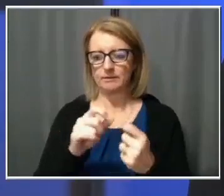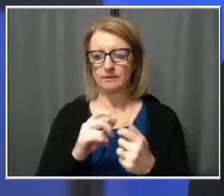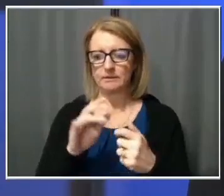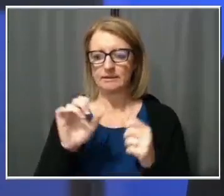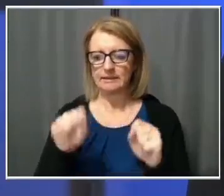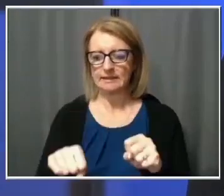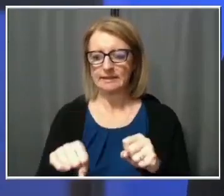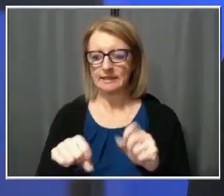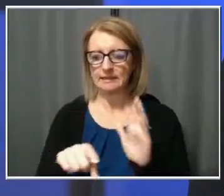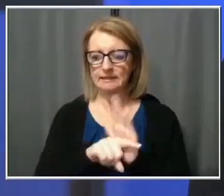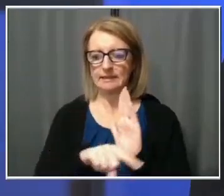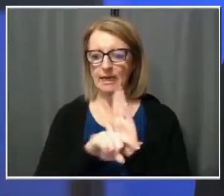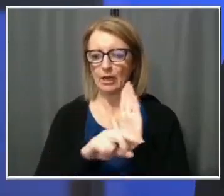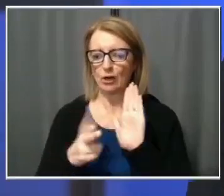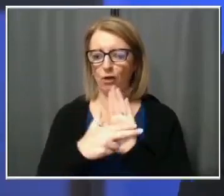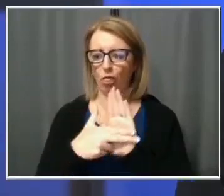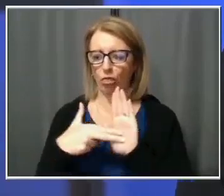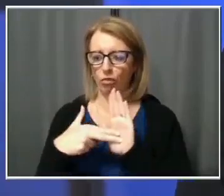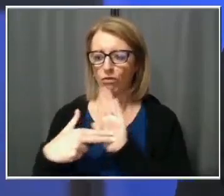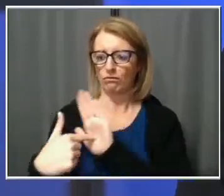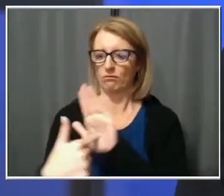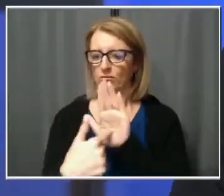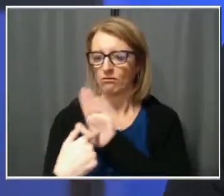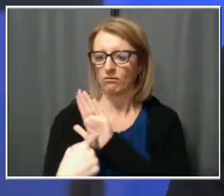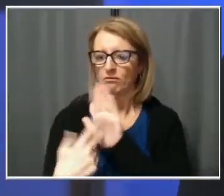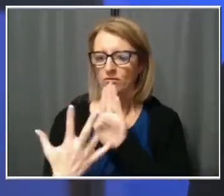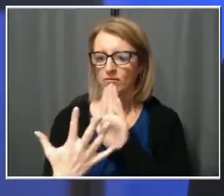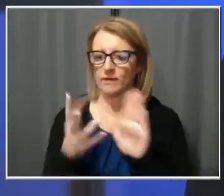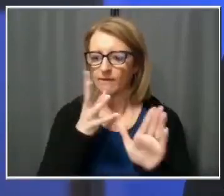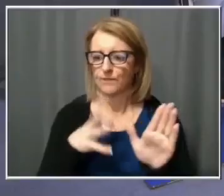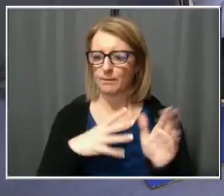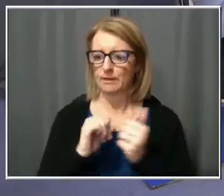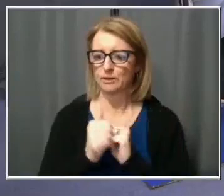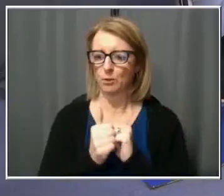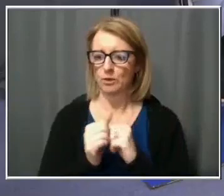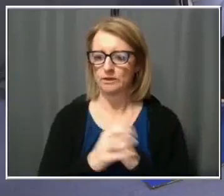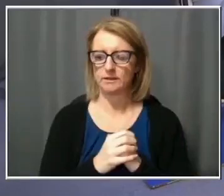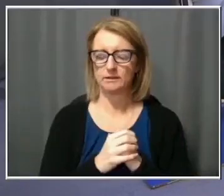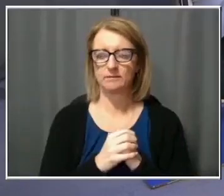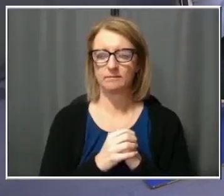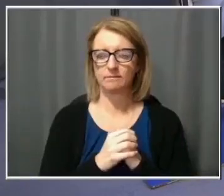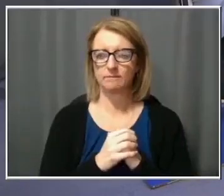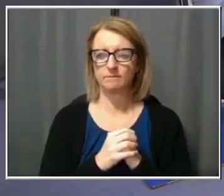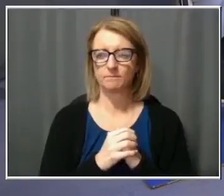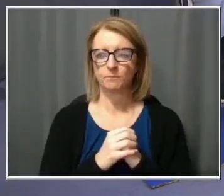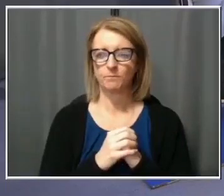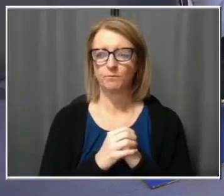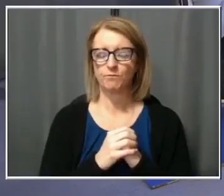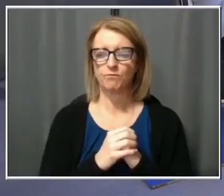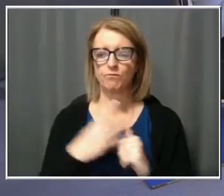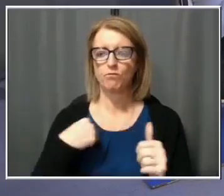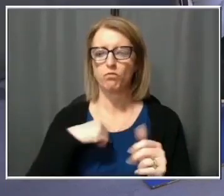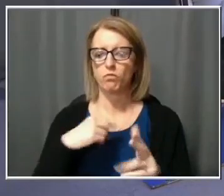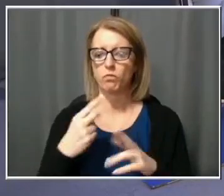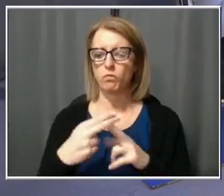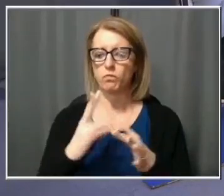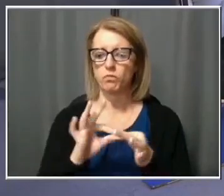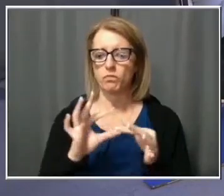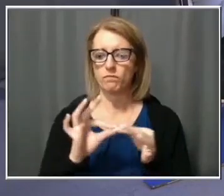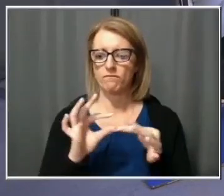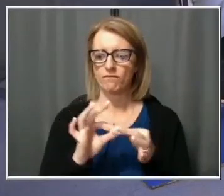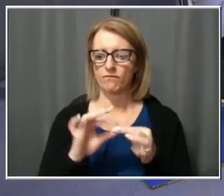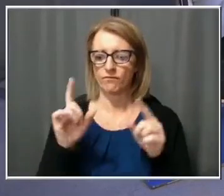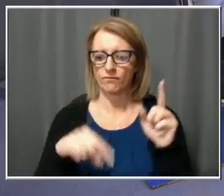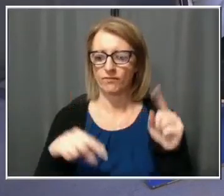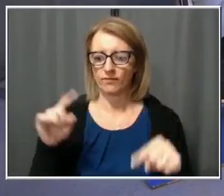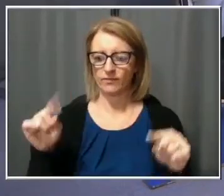negative stereotypes and core beliefs that can exist around female sports. Well, and that's we mentioned that you were a collegiate diver. So one